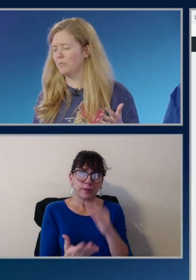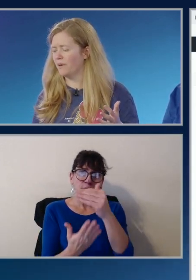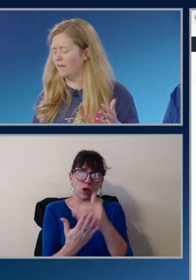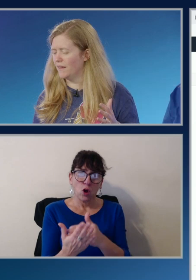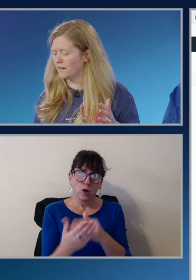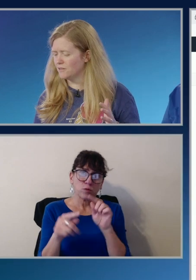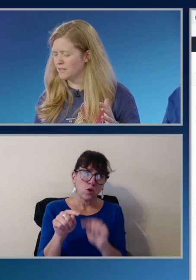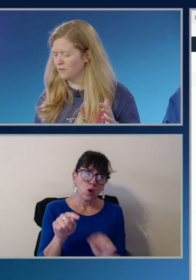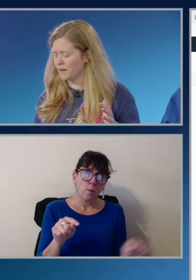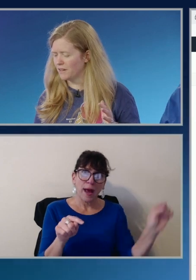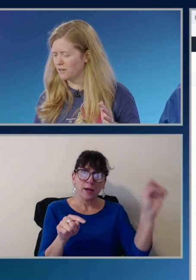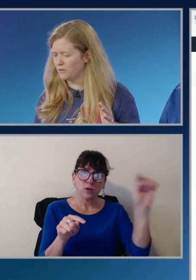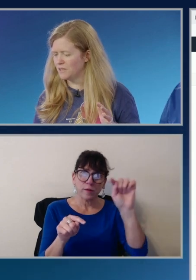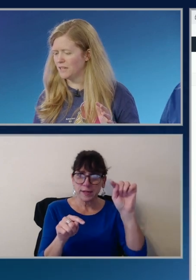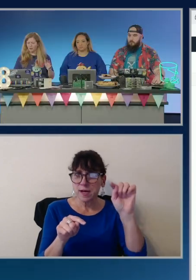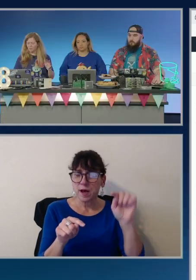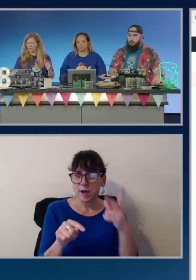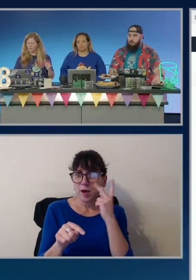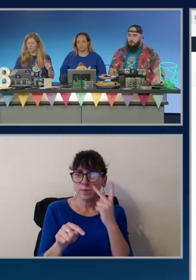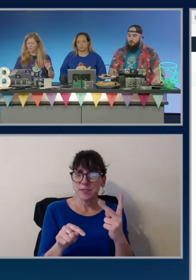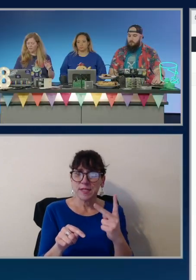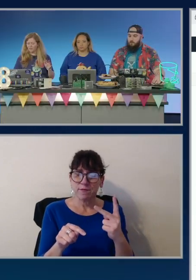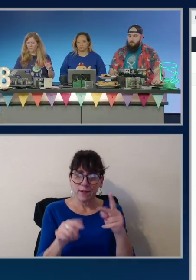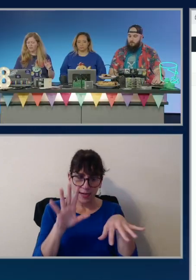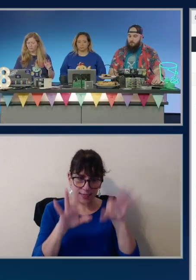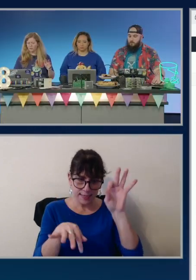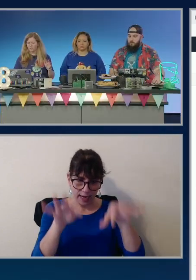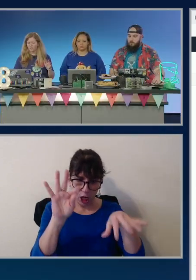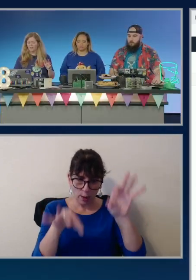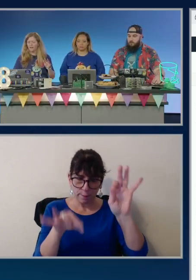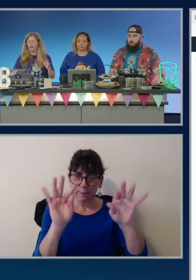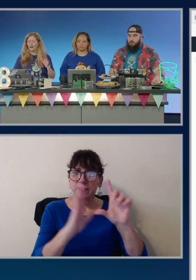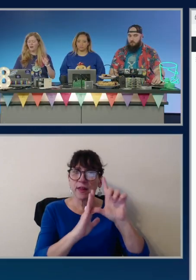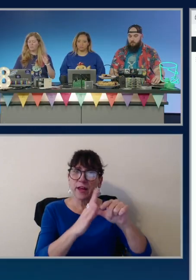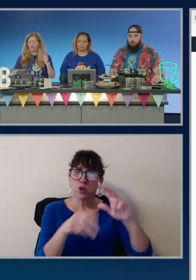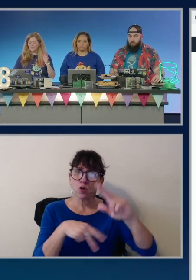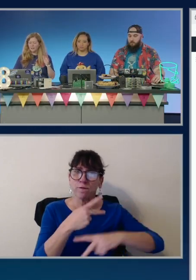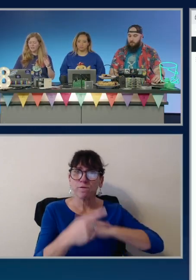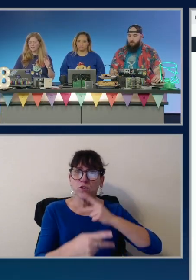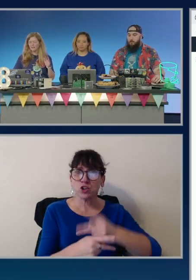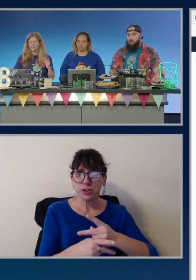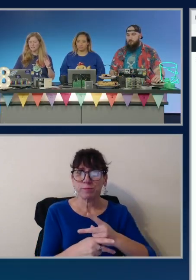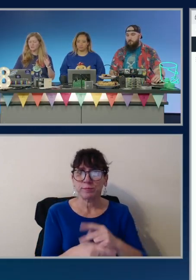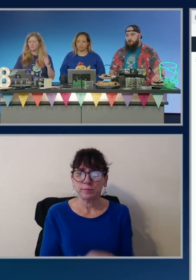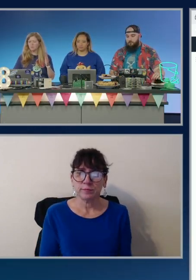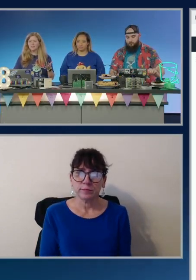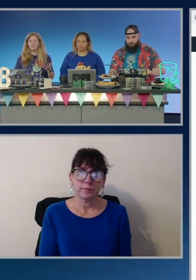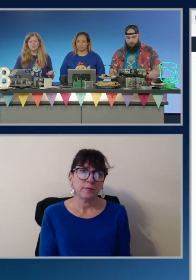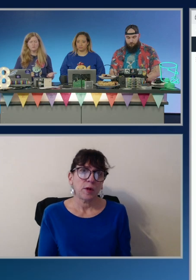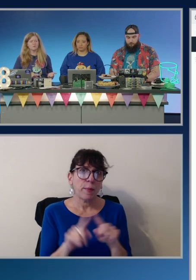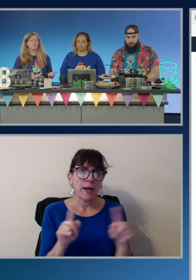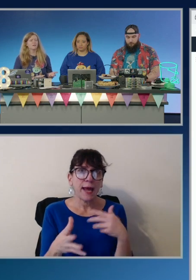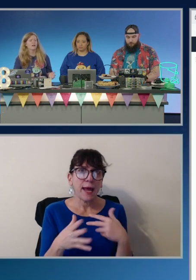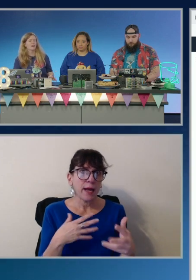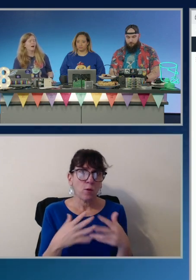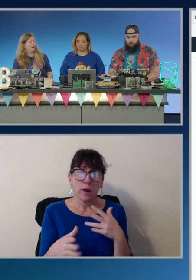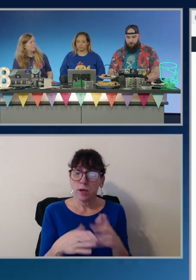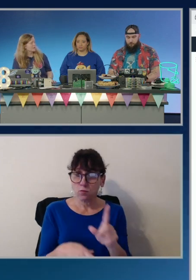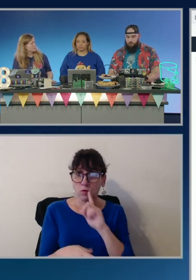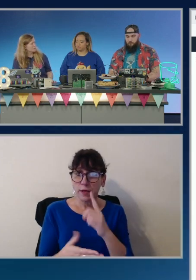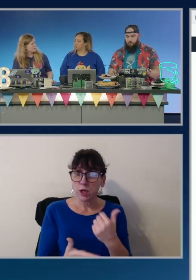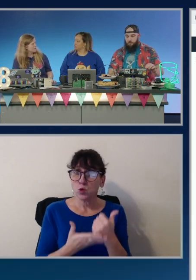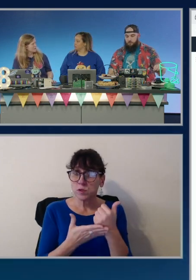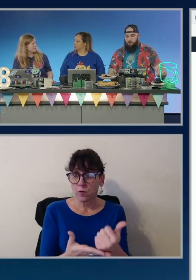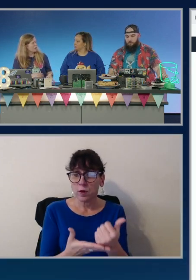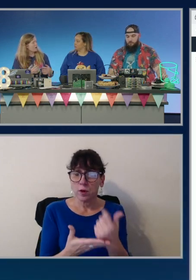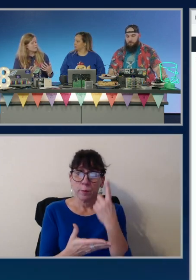the top, and then I'll see if I can go dig up the later version. But in any case, it's really useful